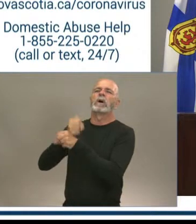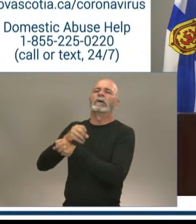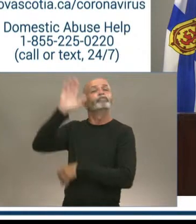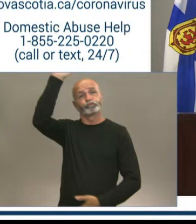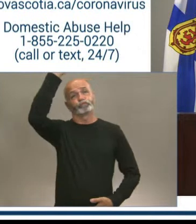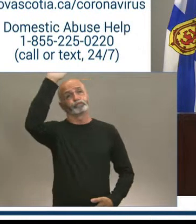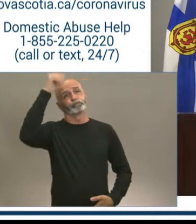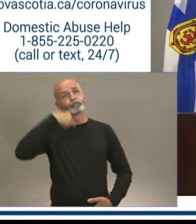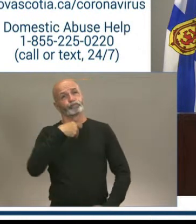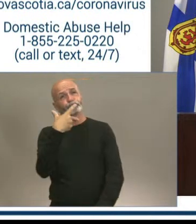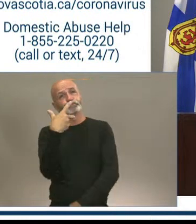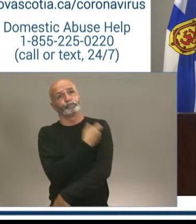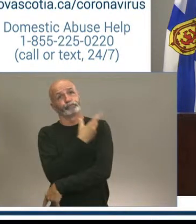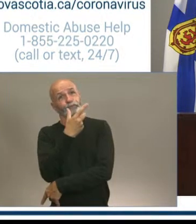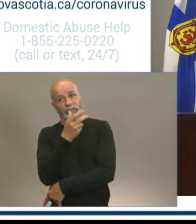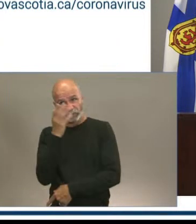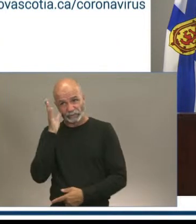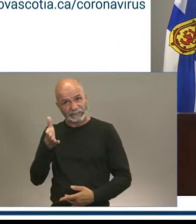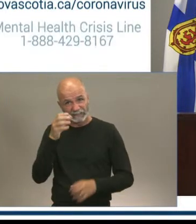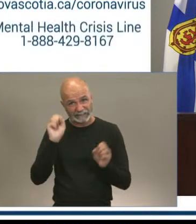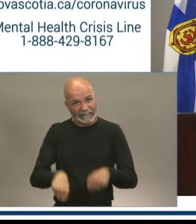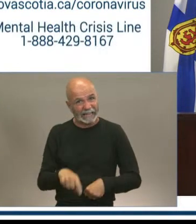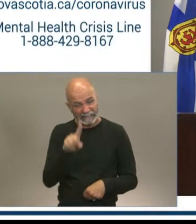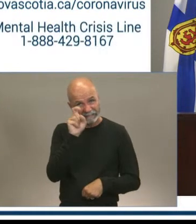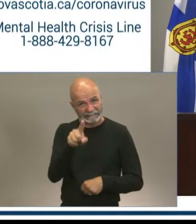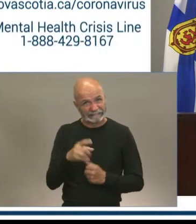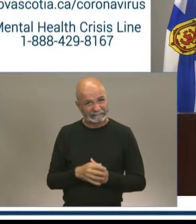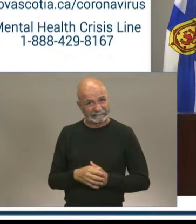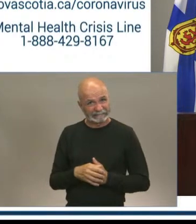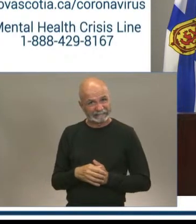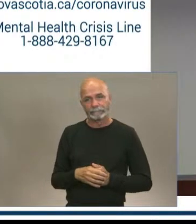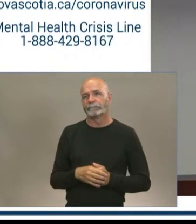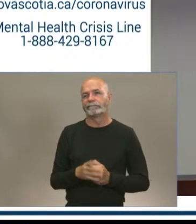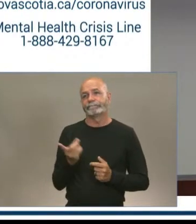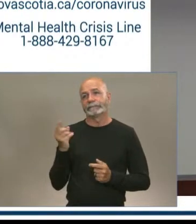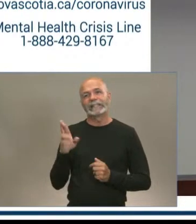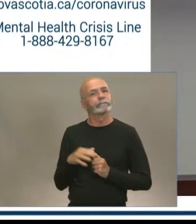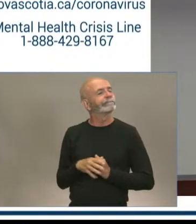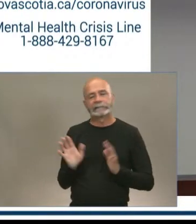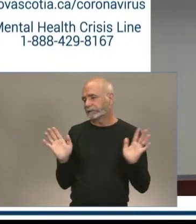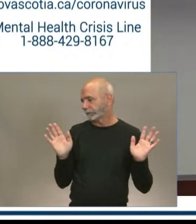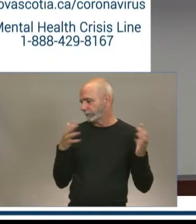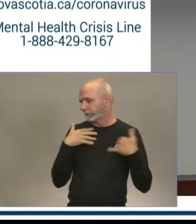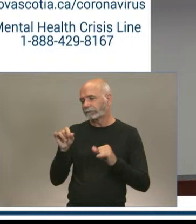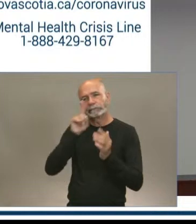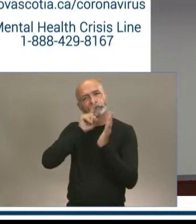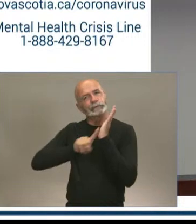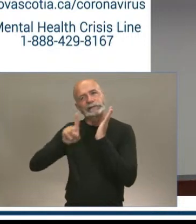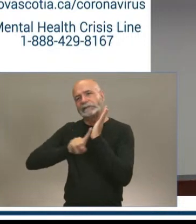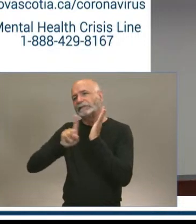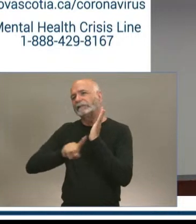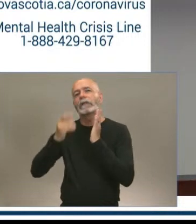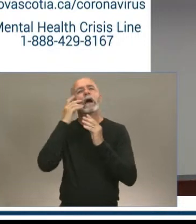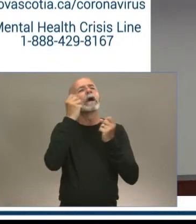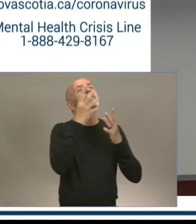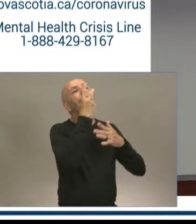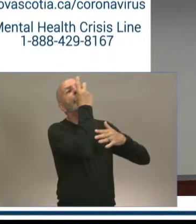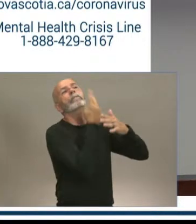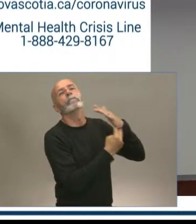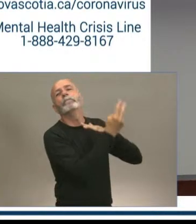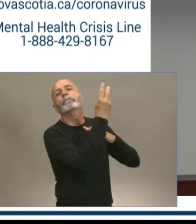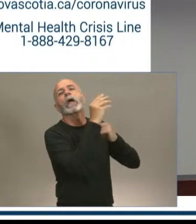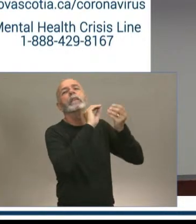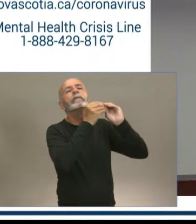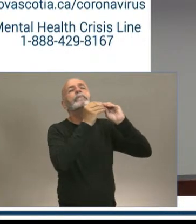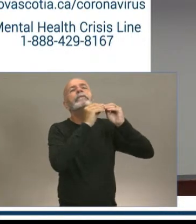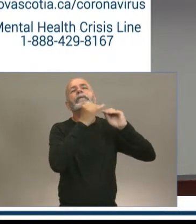What conversations are happening about that? Well, there's a lot of research going in, much more the longer-term future of COVID, living with COVID,